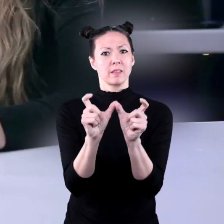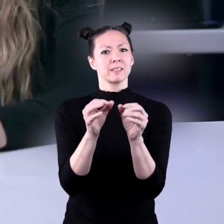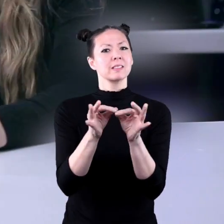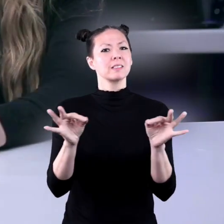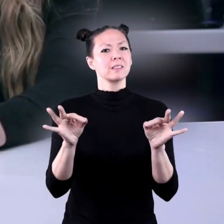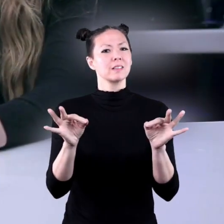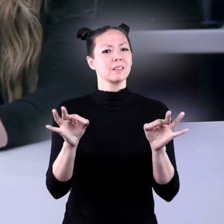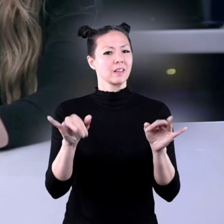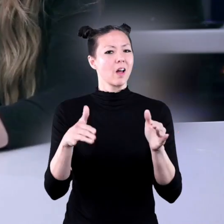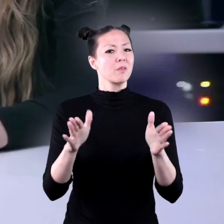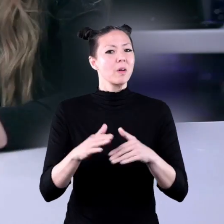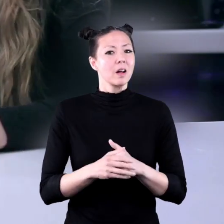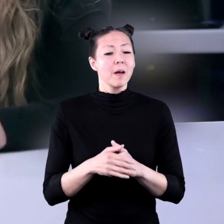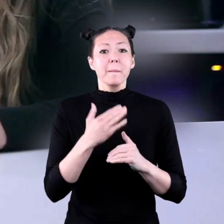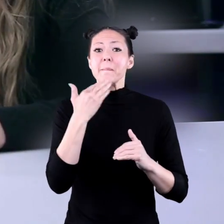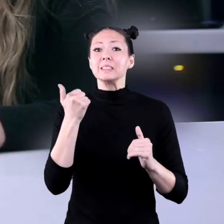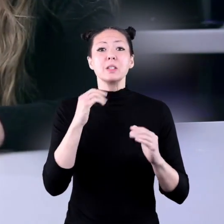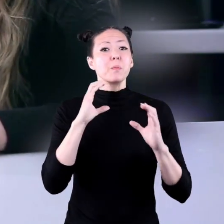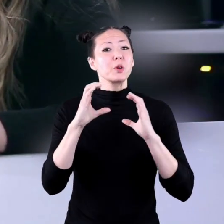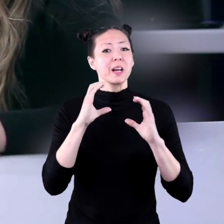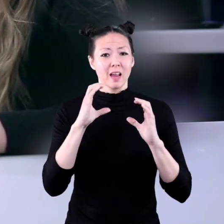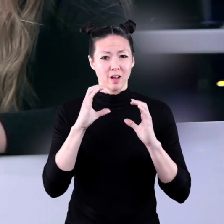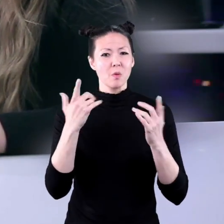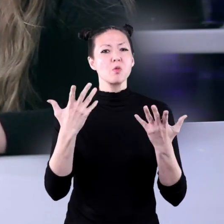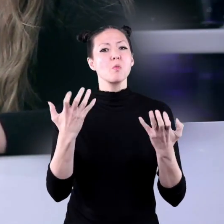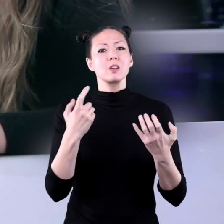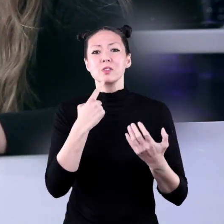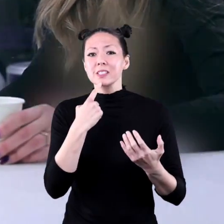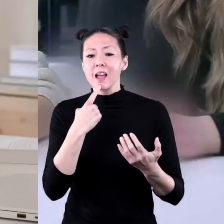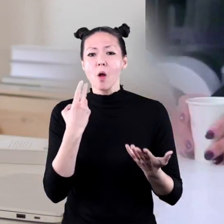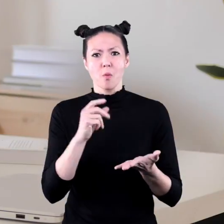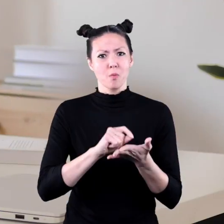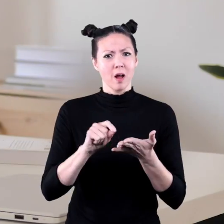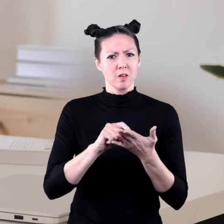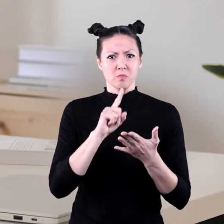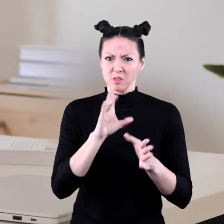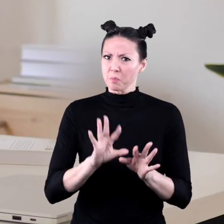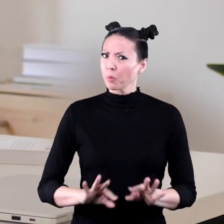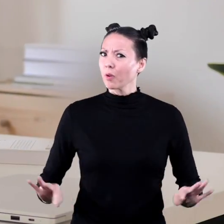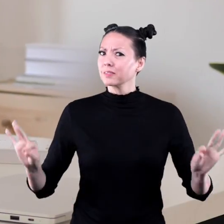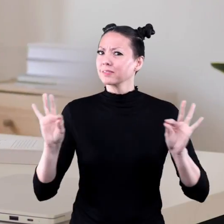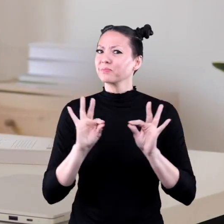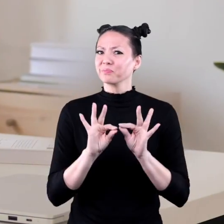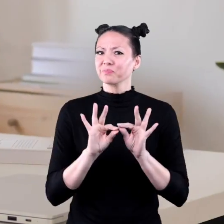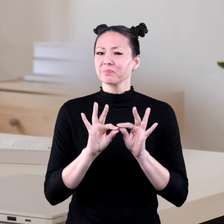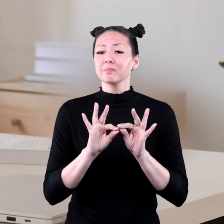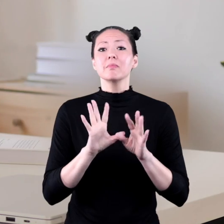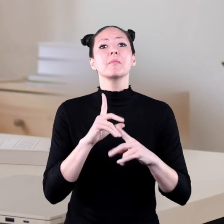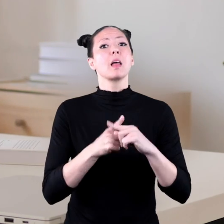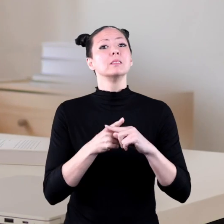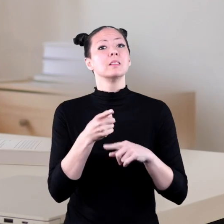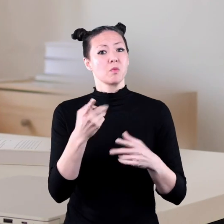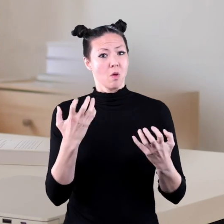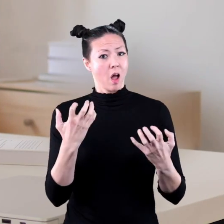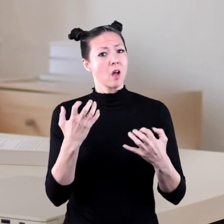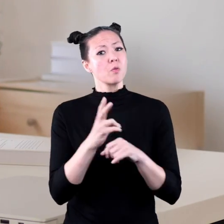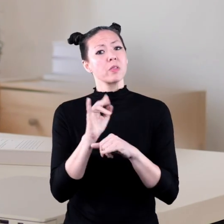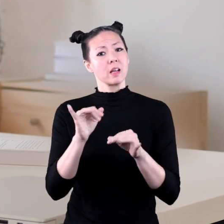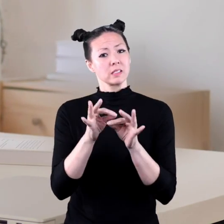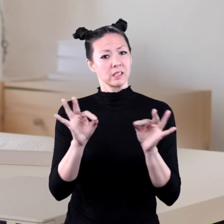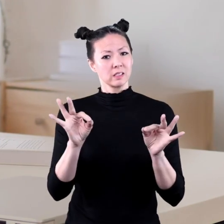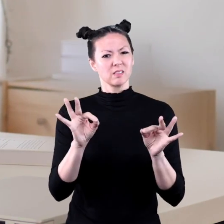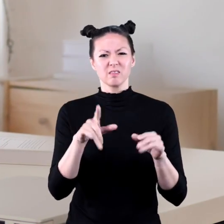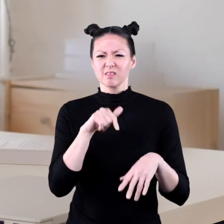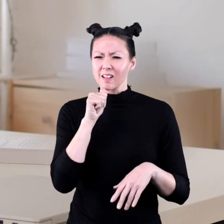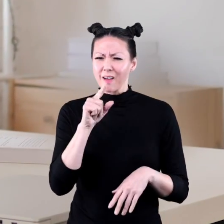put together sentences in a way that best communicates what you want to say or write is really important. Plus, you want to